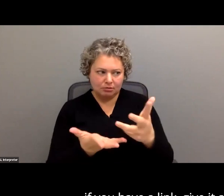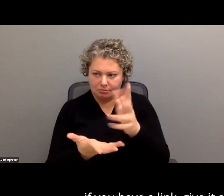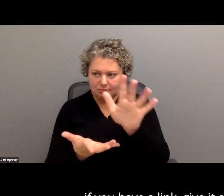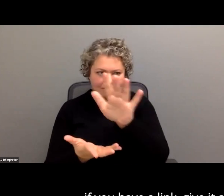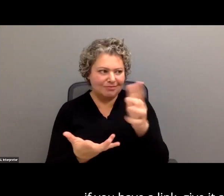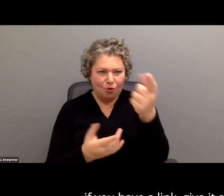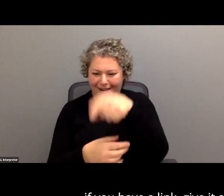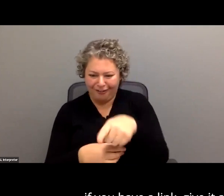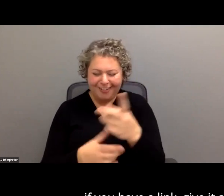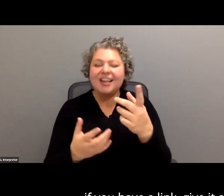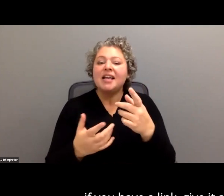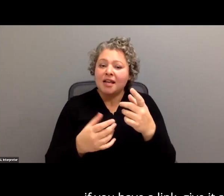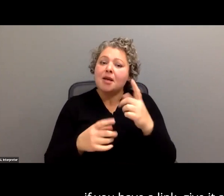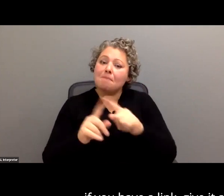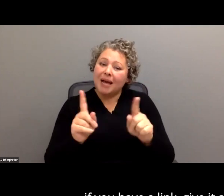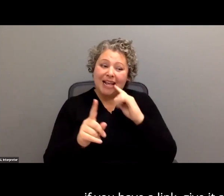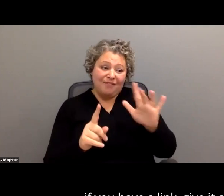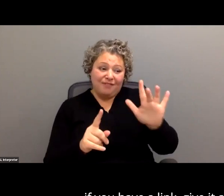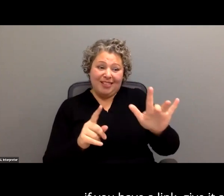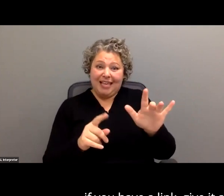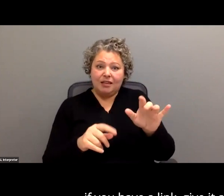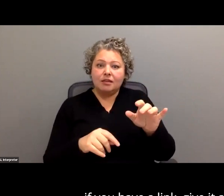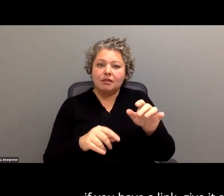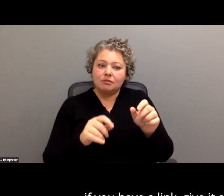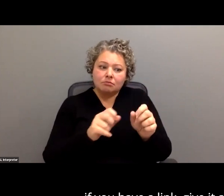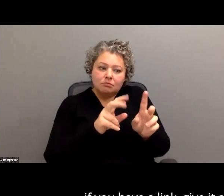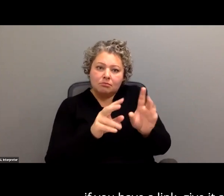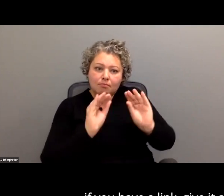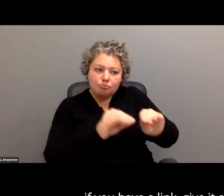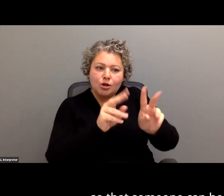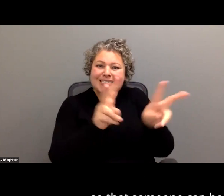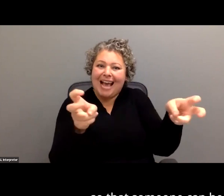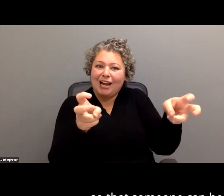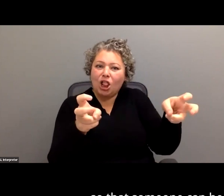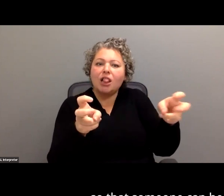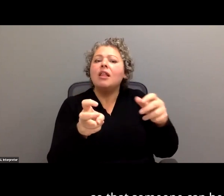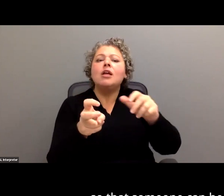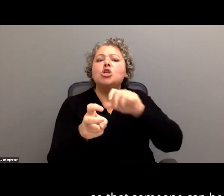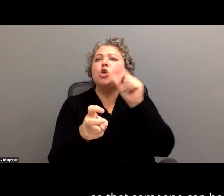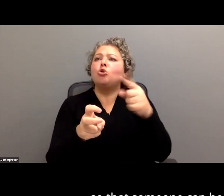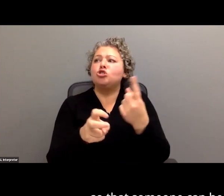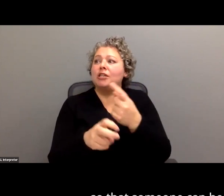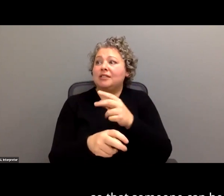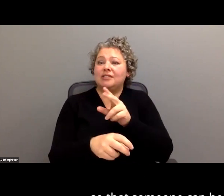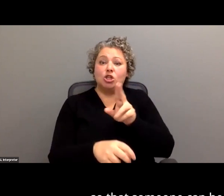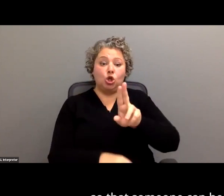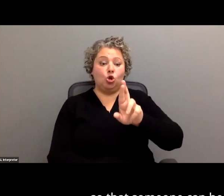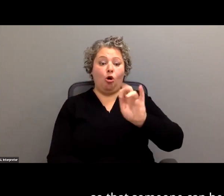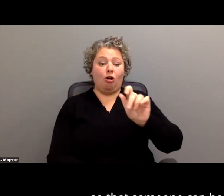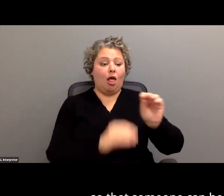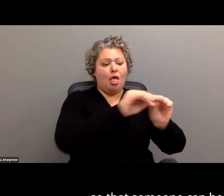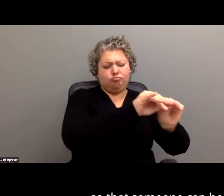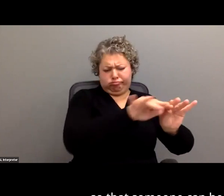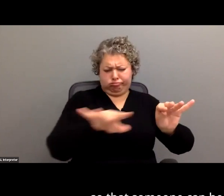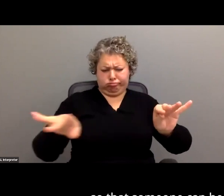if you have a link, give it a title rather than just putting the URL into the text, so that someone can hear the title rather